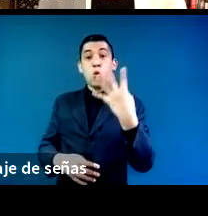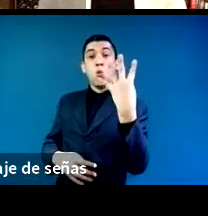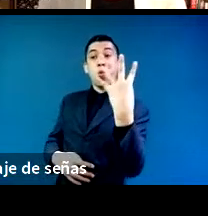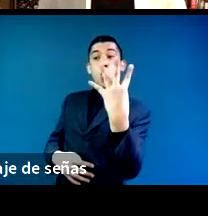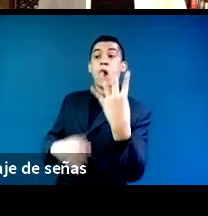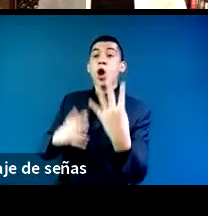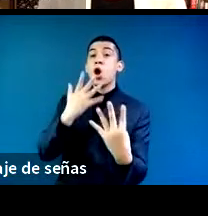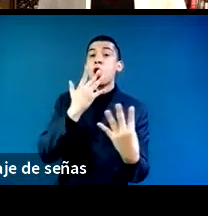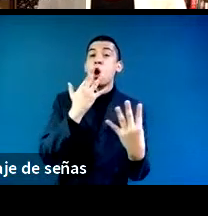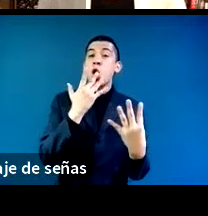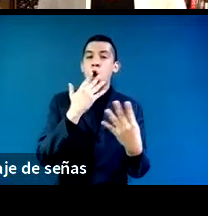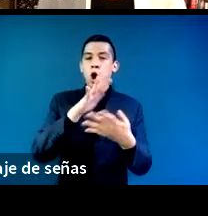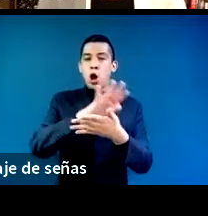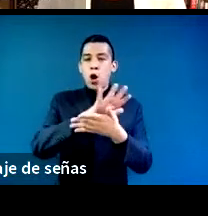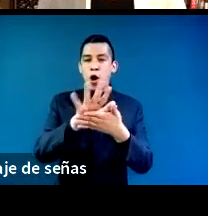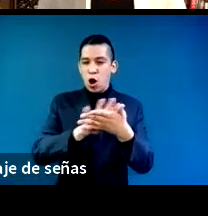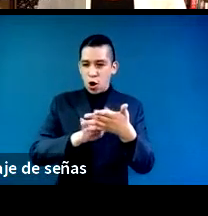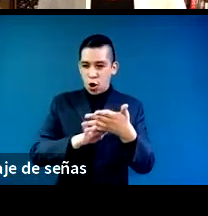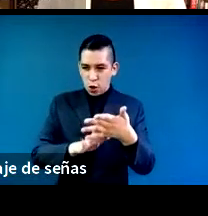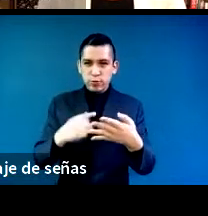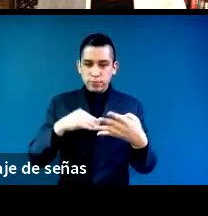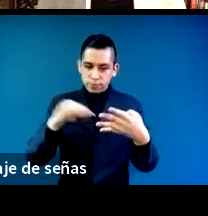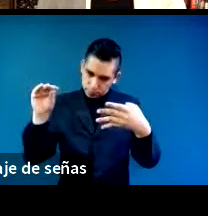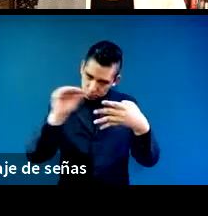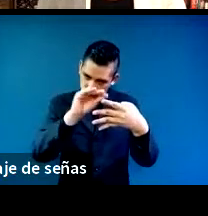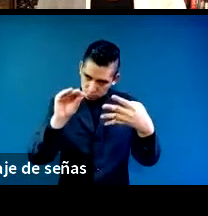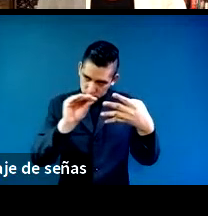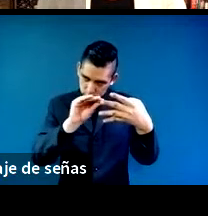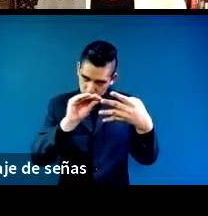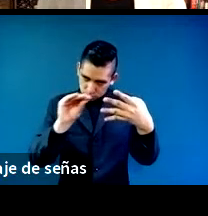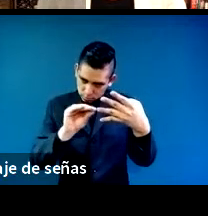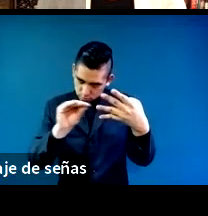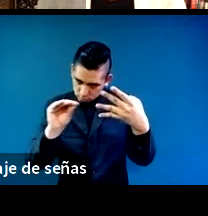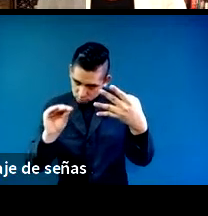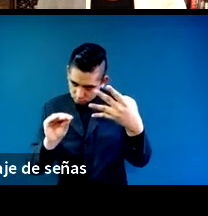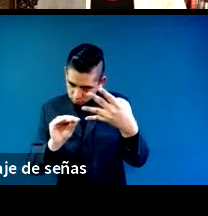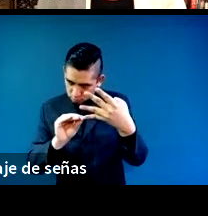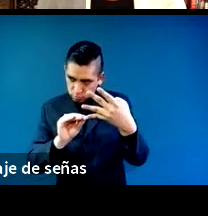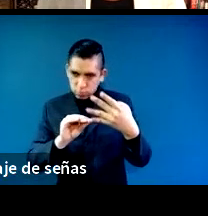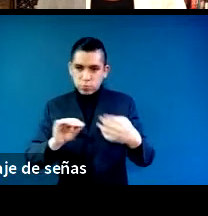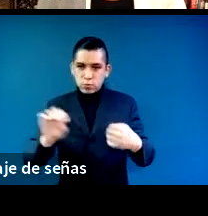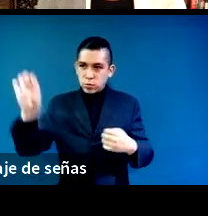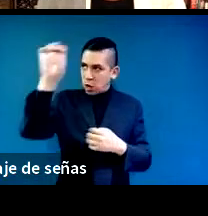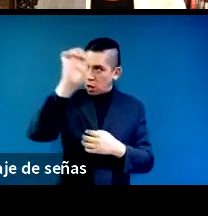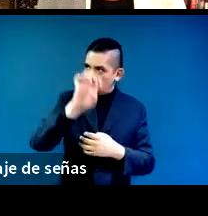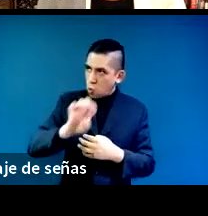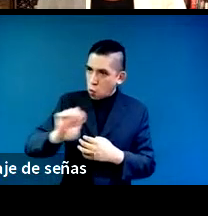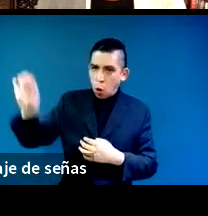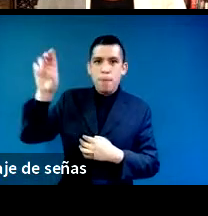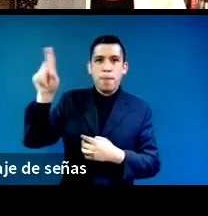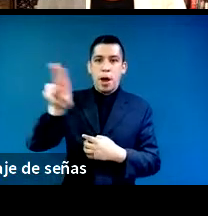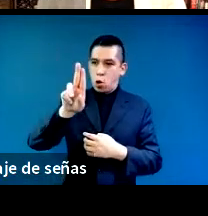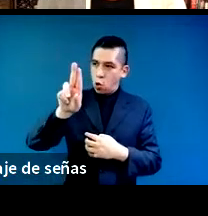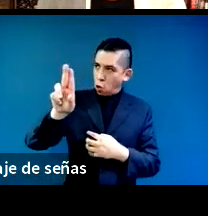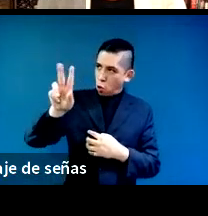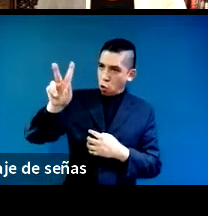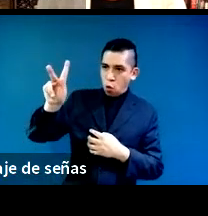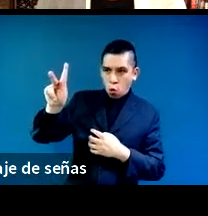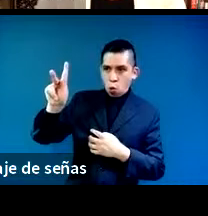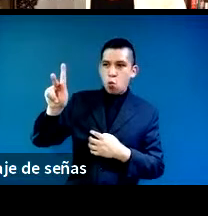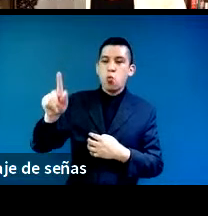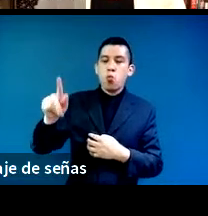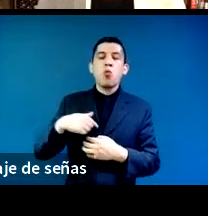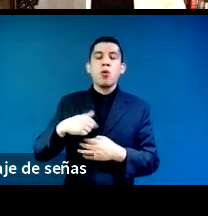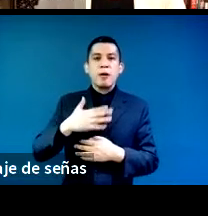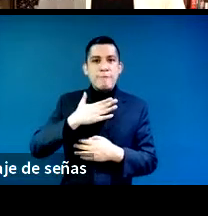across Europe and the UK. So there's 4 points to this. Assess the situation using data, engaging